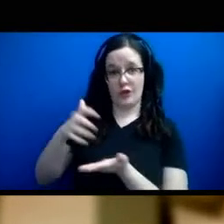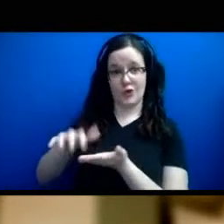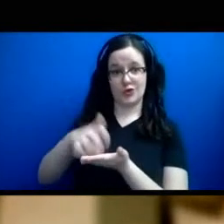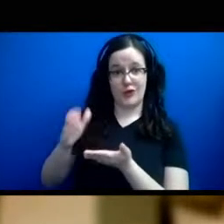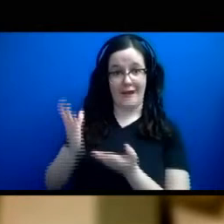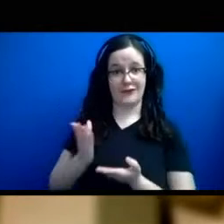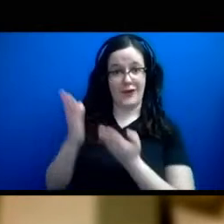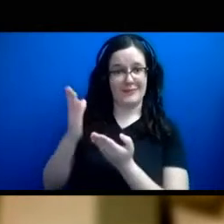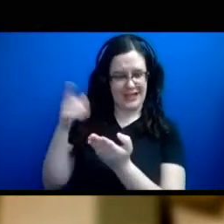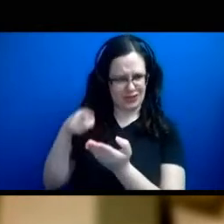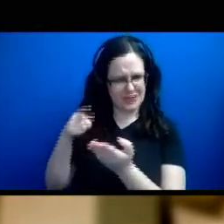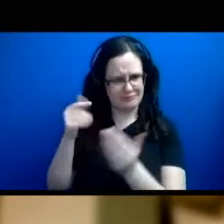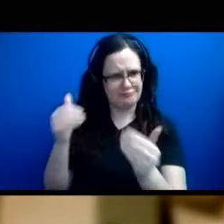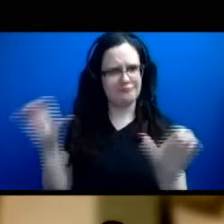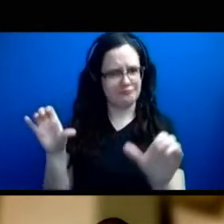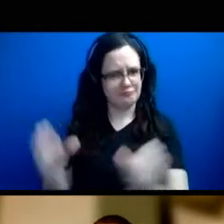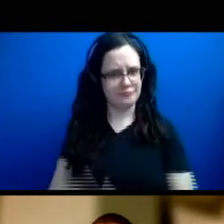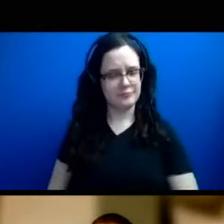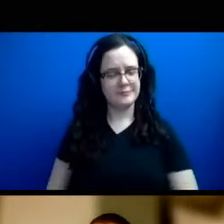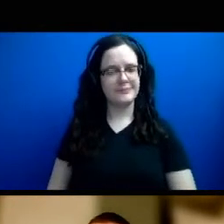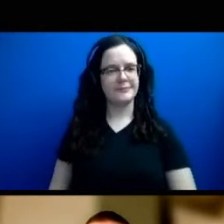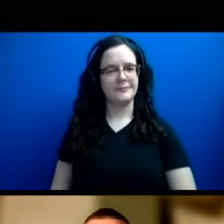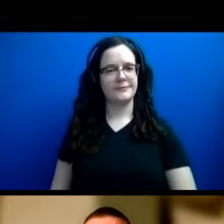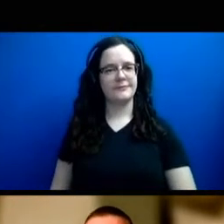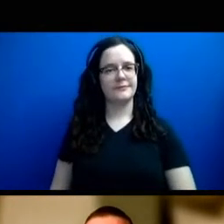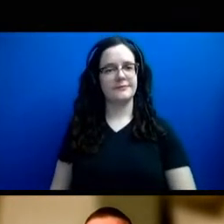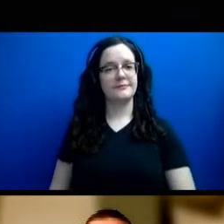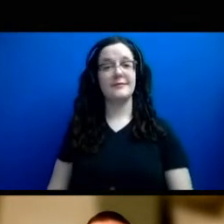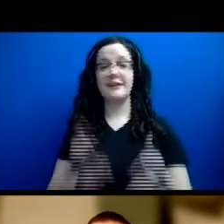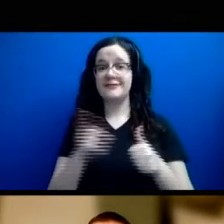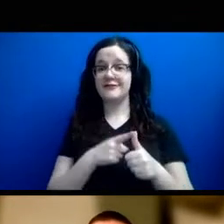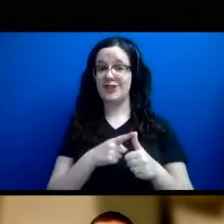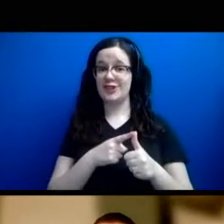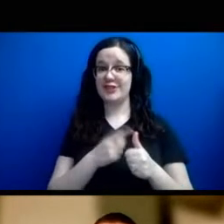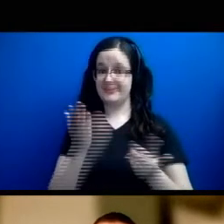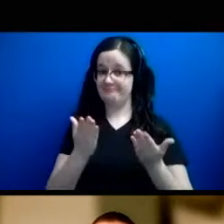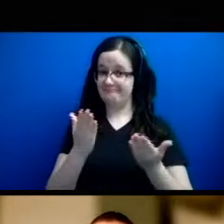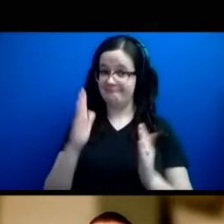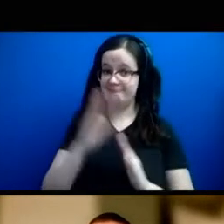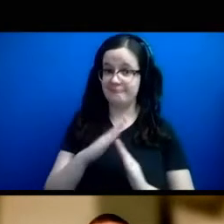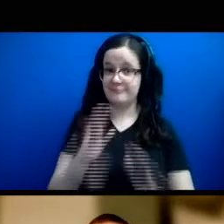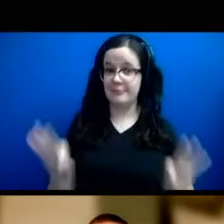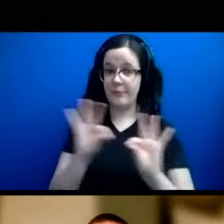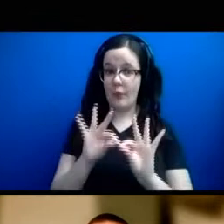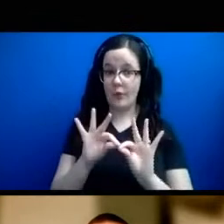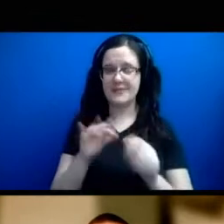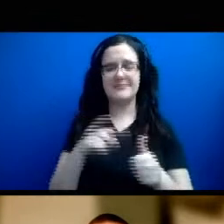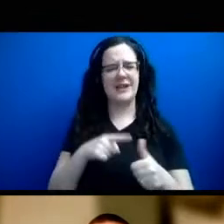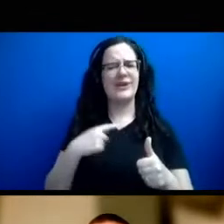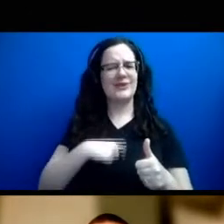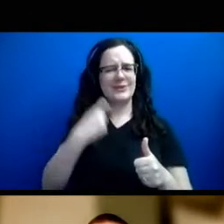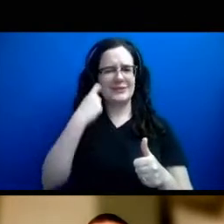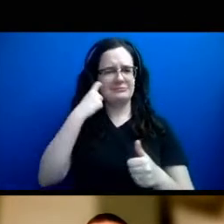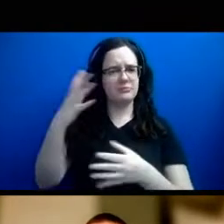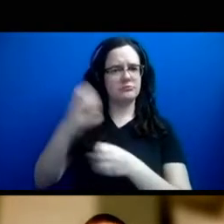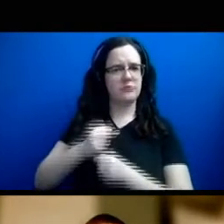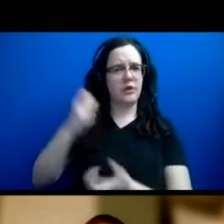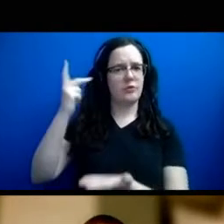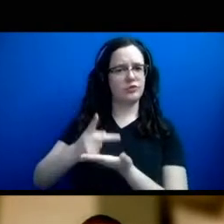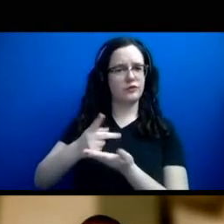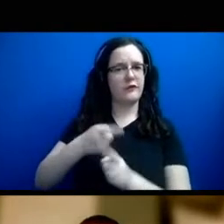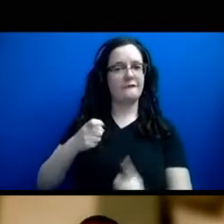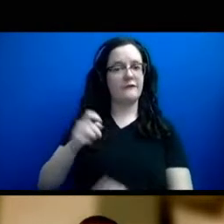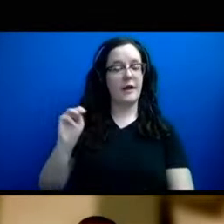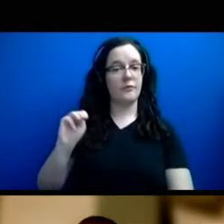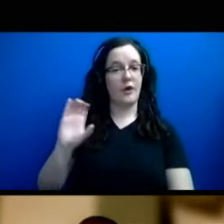Plan. First, and perhaps most importantly, we've just received approval from the Monroe County